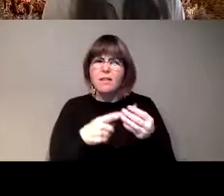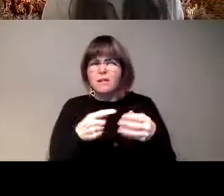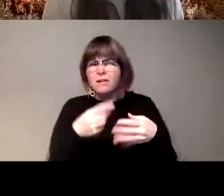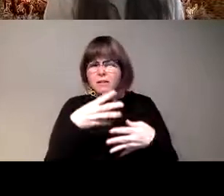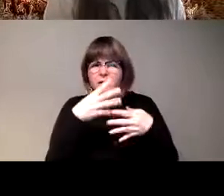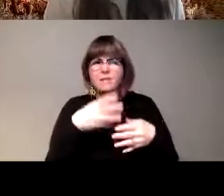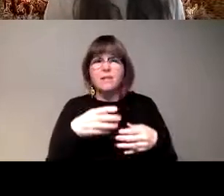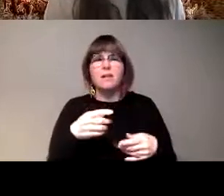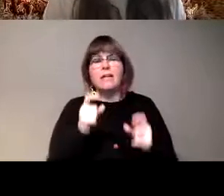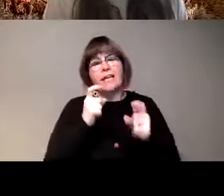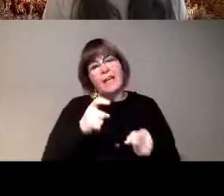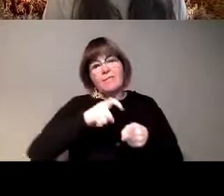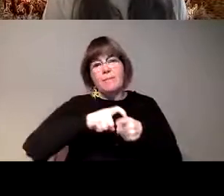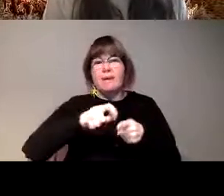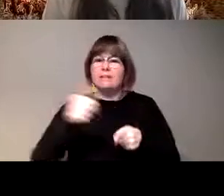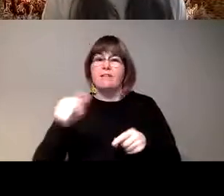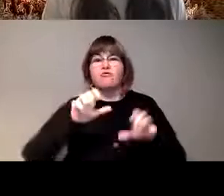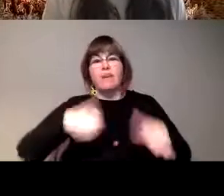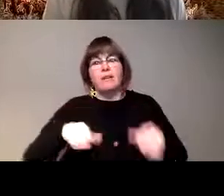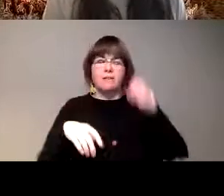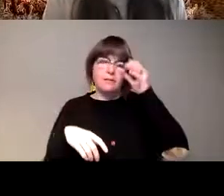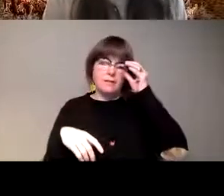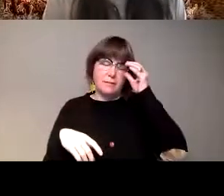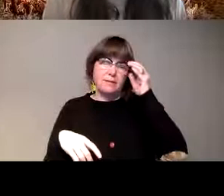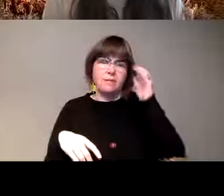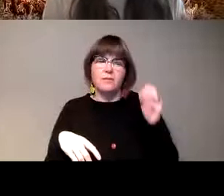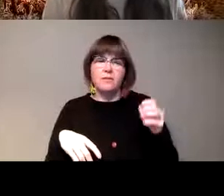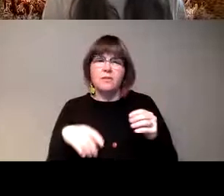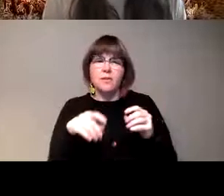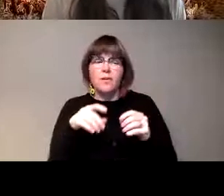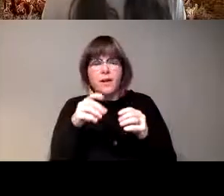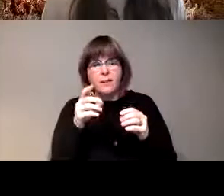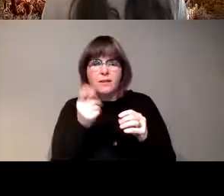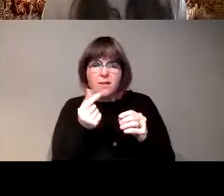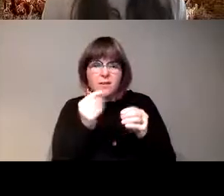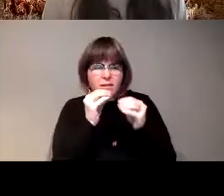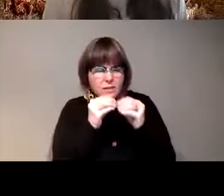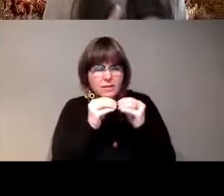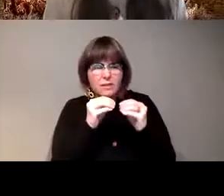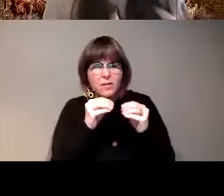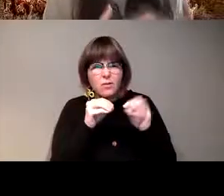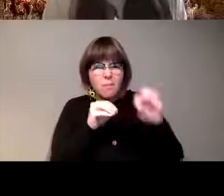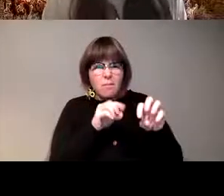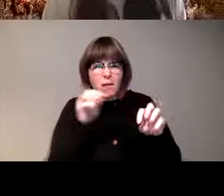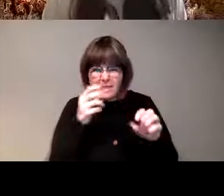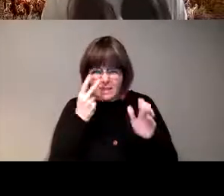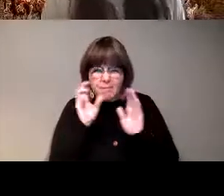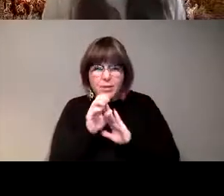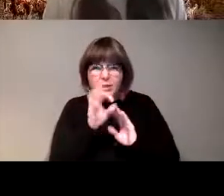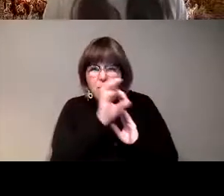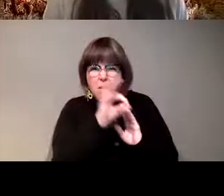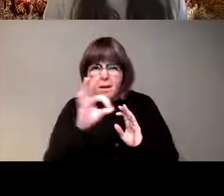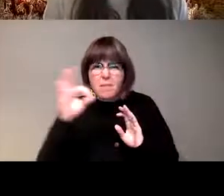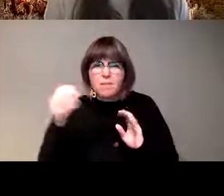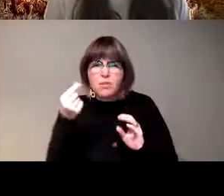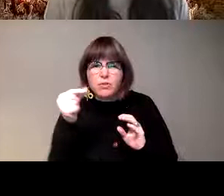titled "Give Peas a Chance." And a small correction of these green pea looking blobs, like the ones pictured here, were being discussed